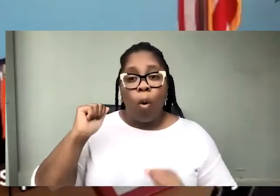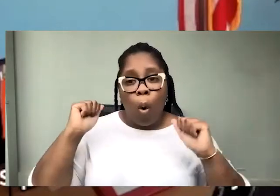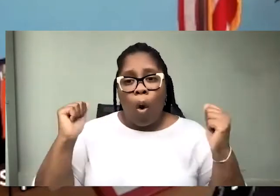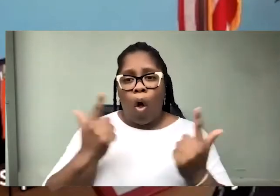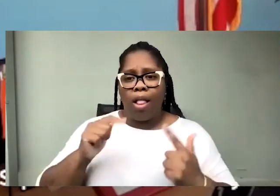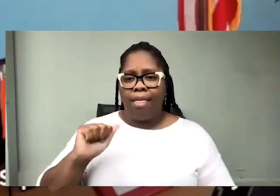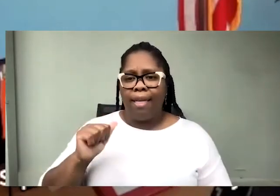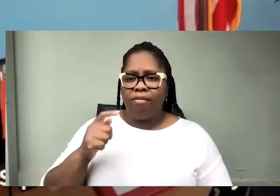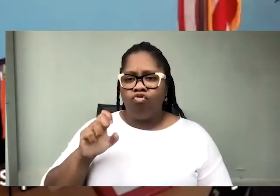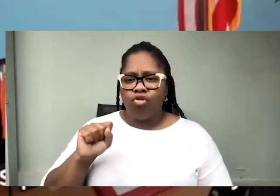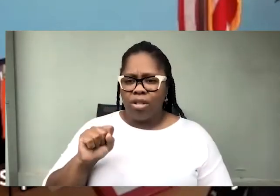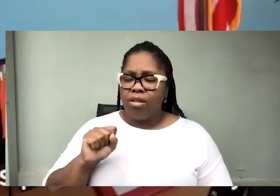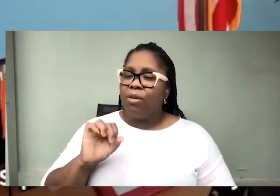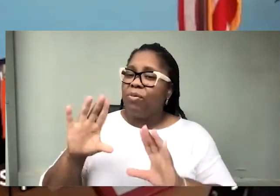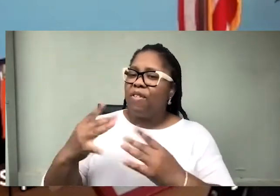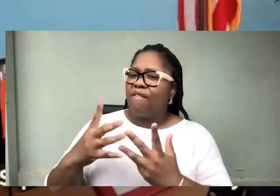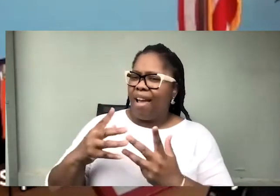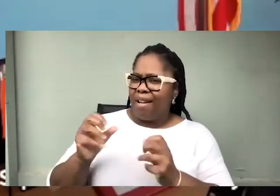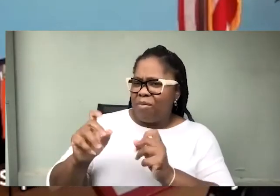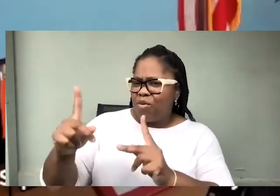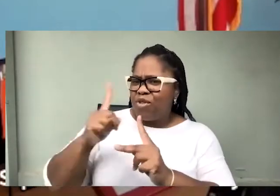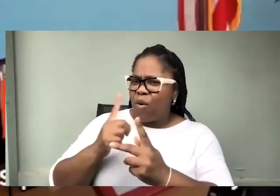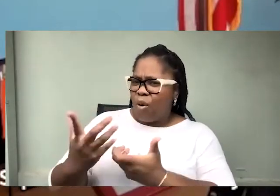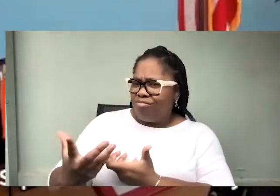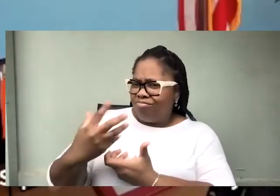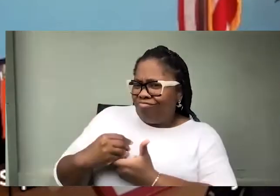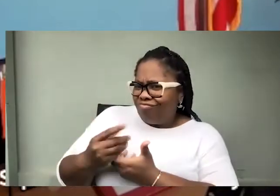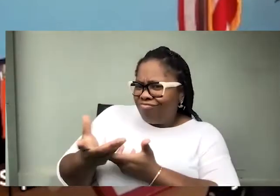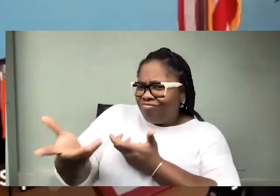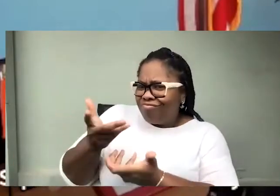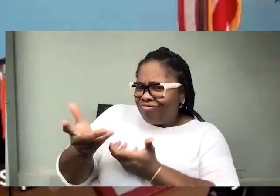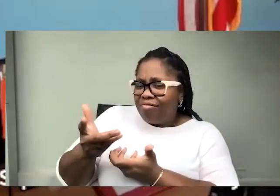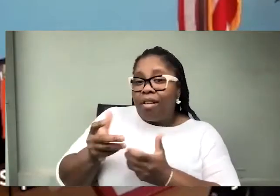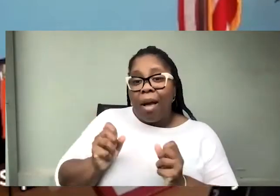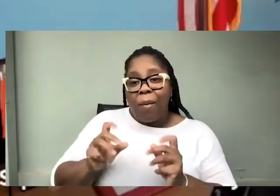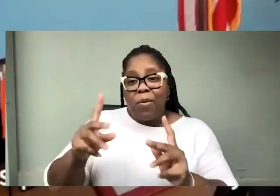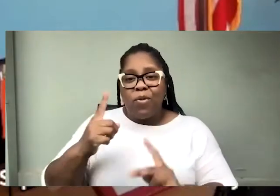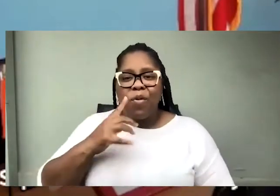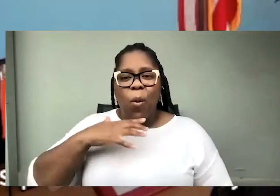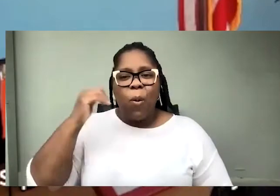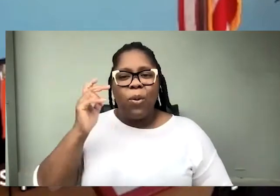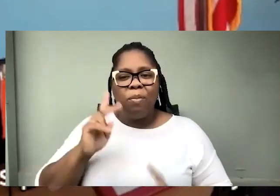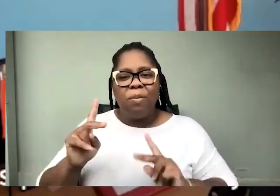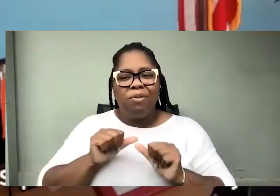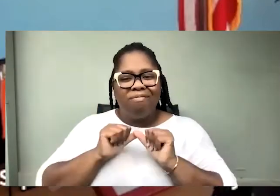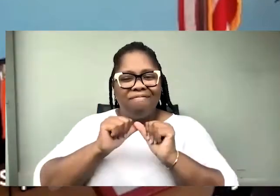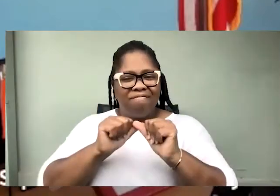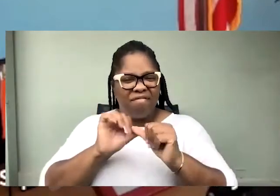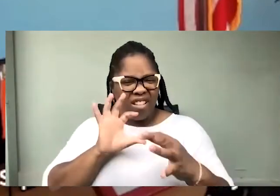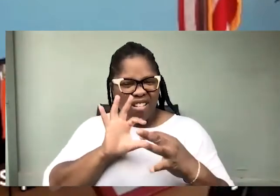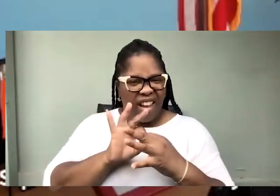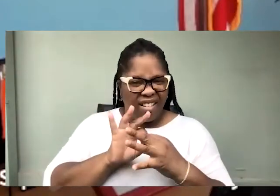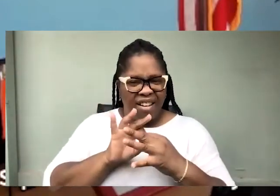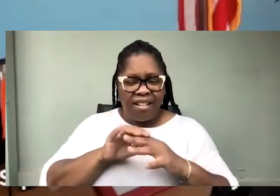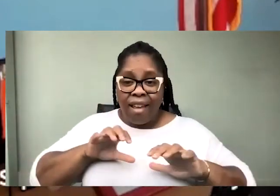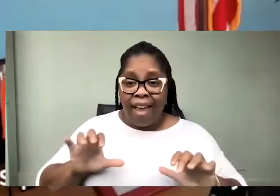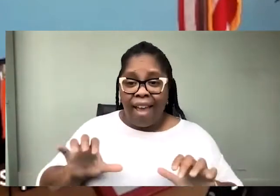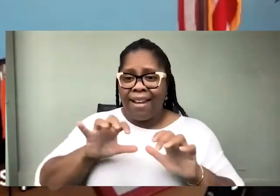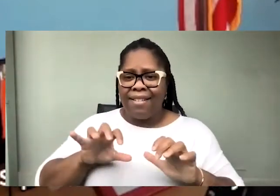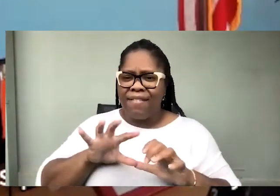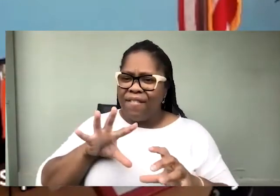provides strategies for engaging and meaningful opportunities for older residents to remain connected, active, and